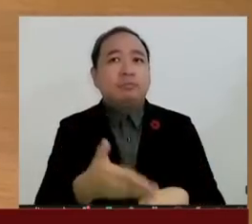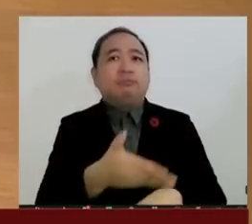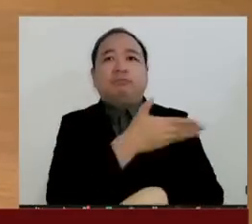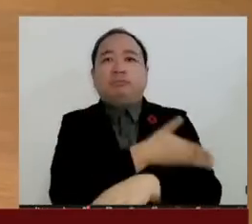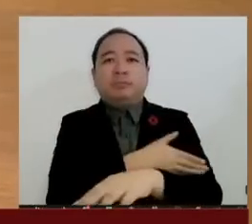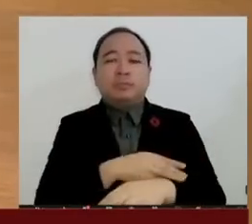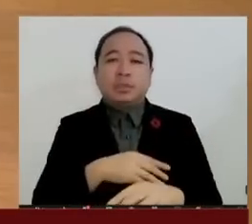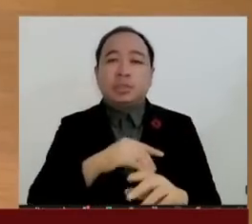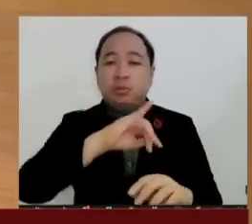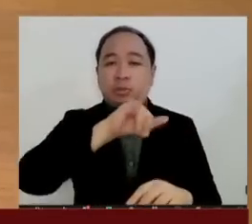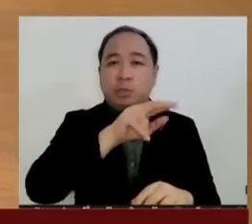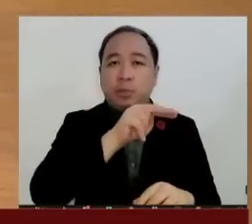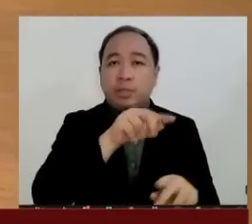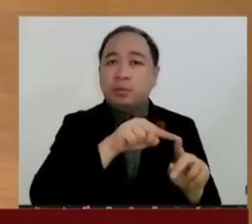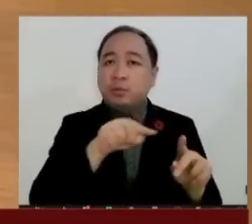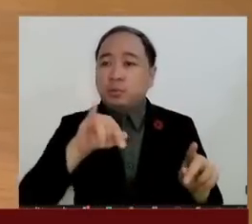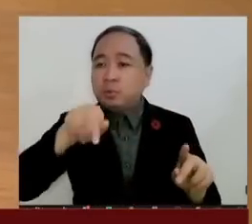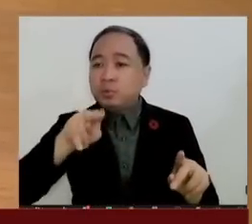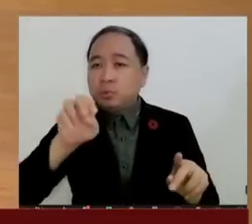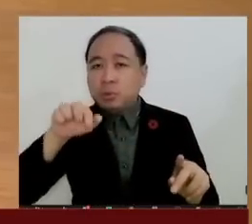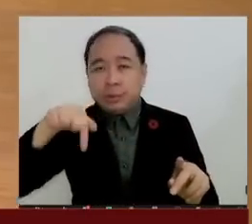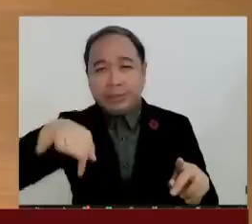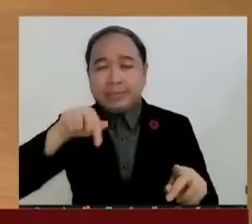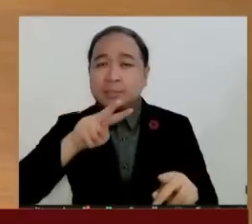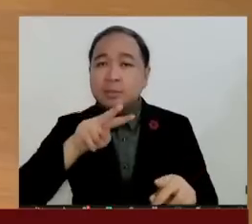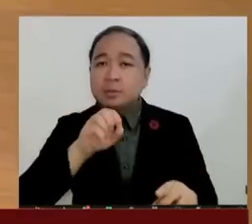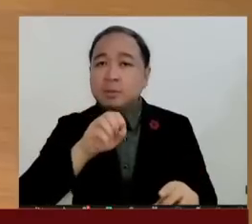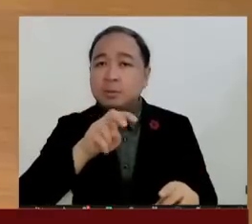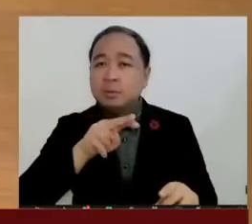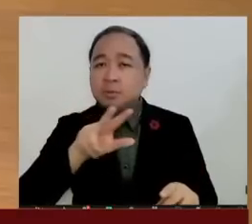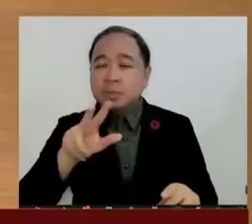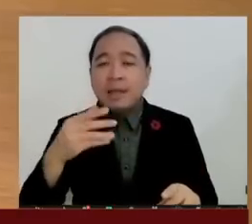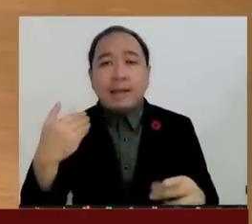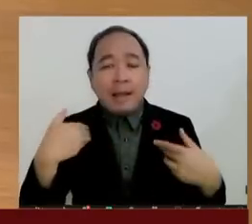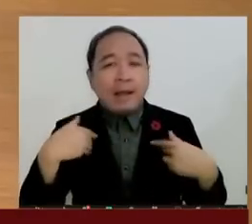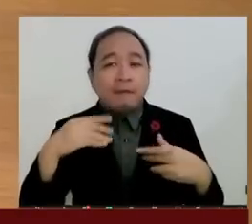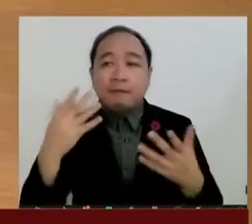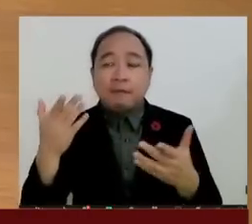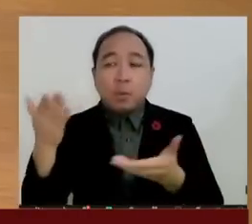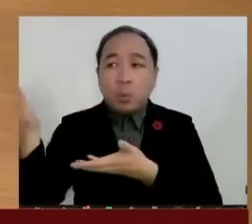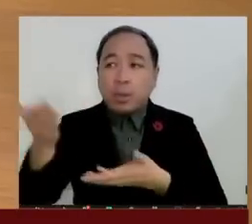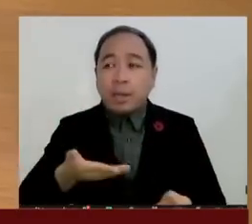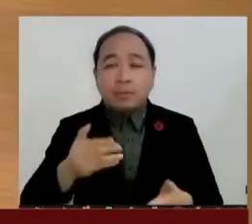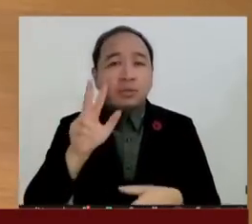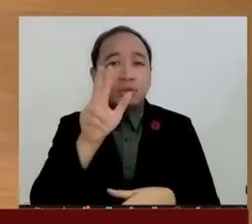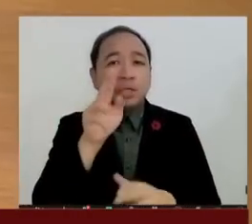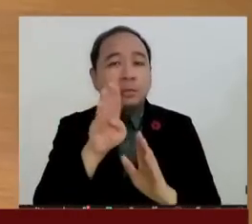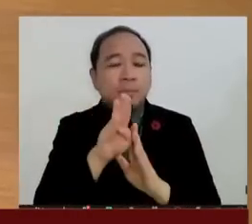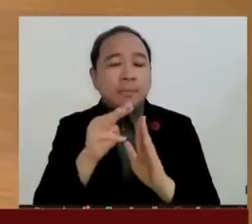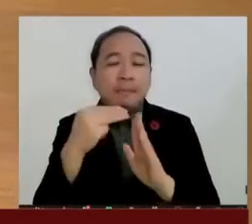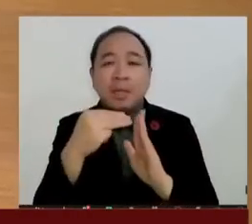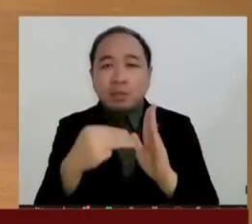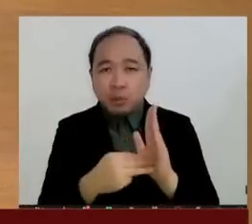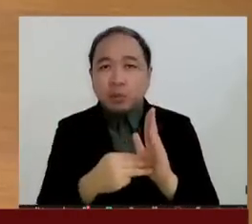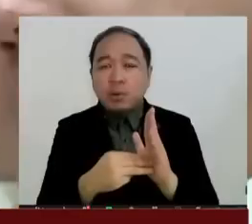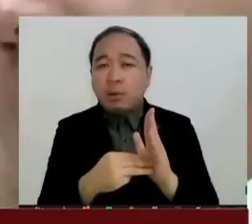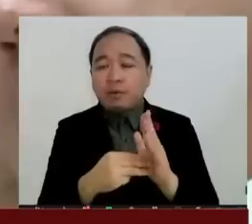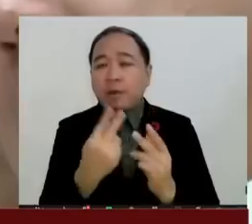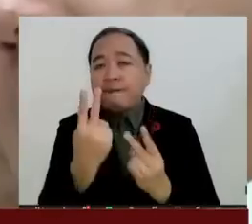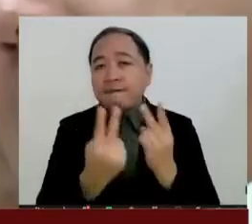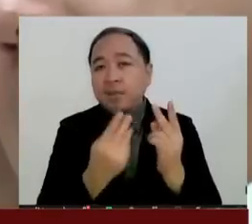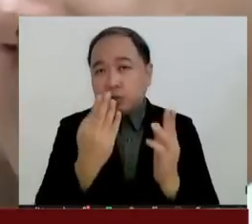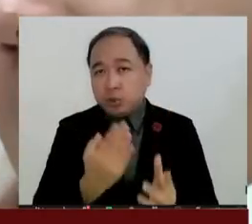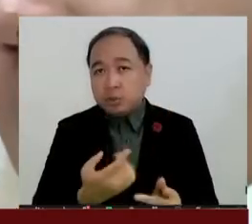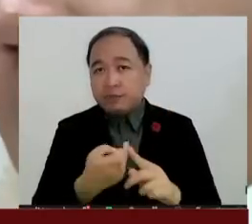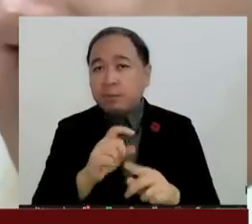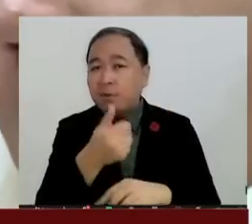June this year, we have received 3 million international visitors. This number is